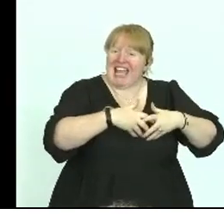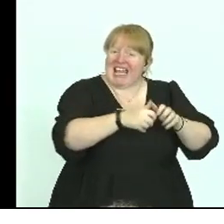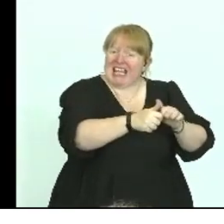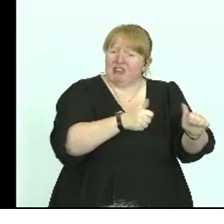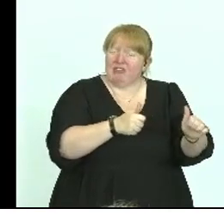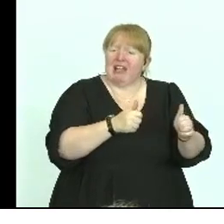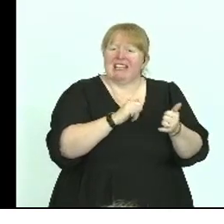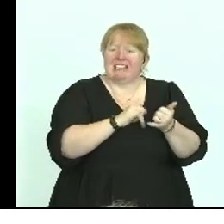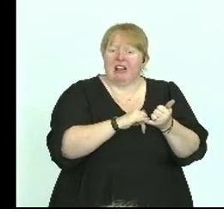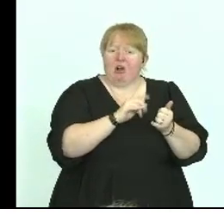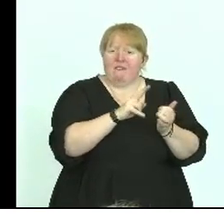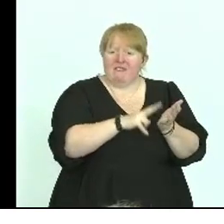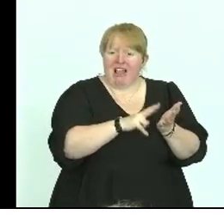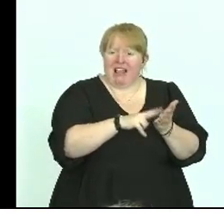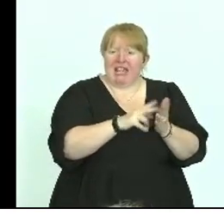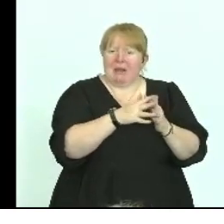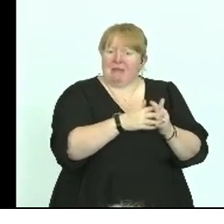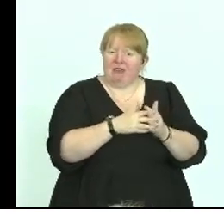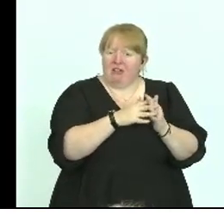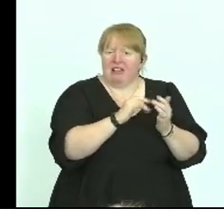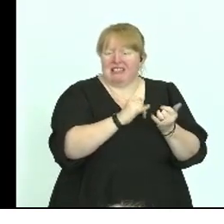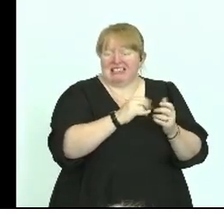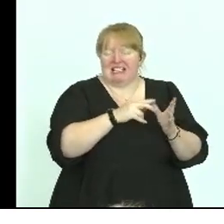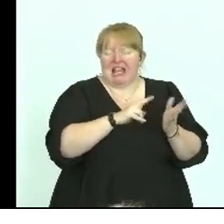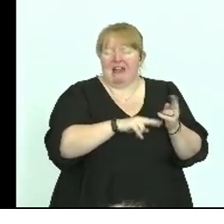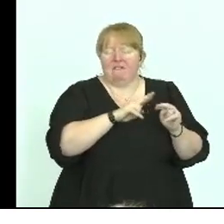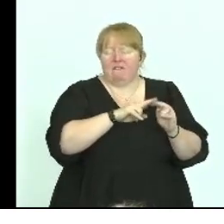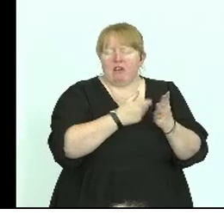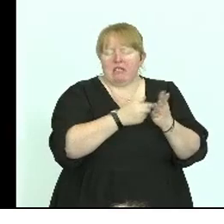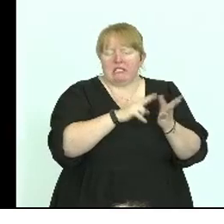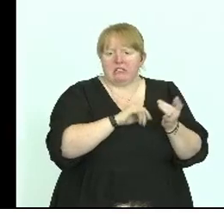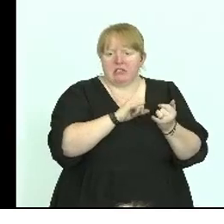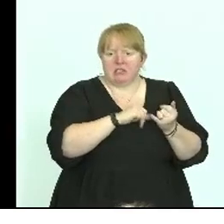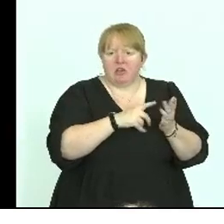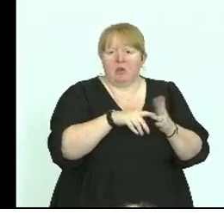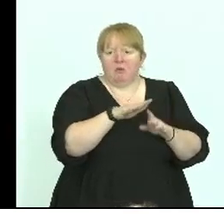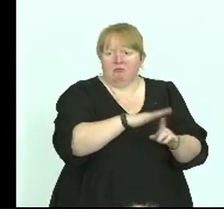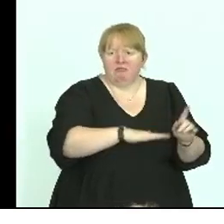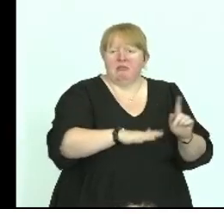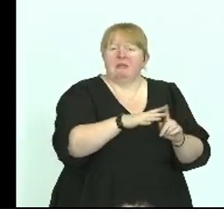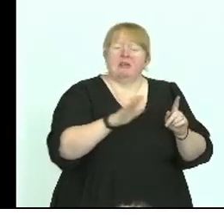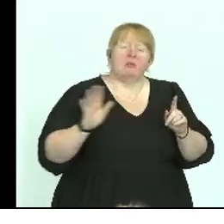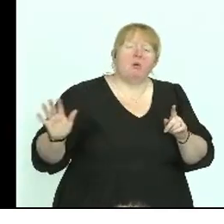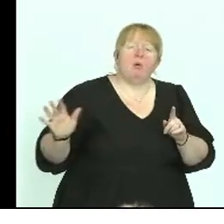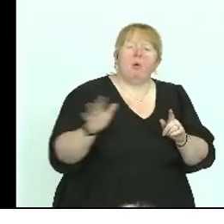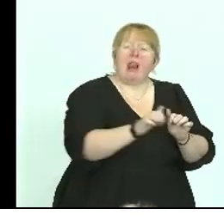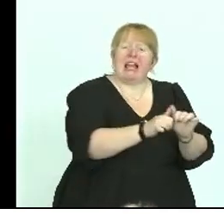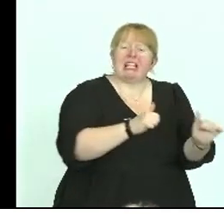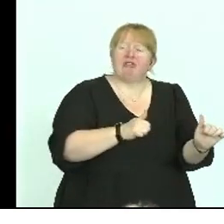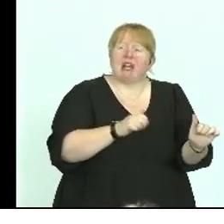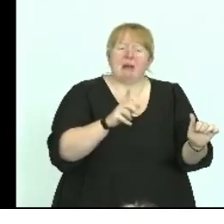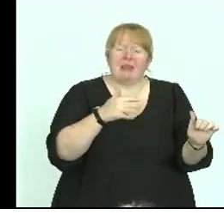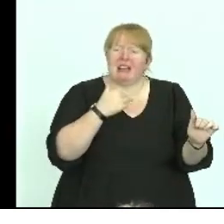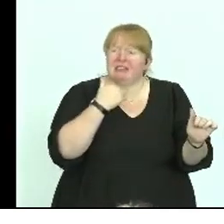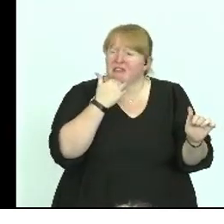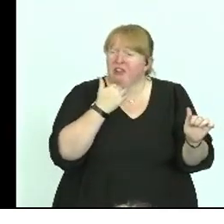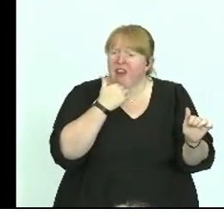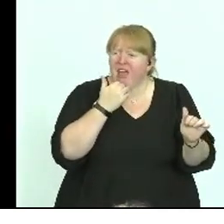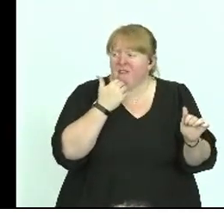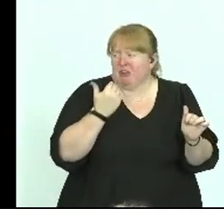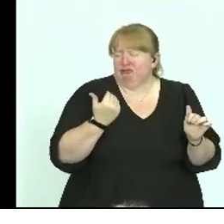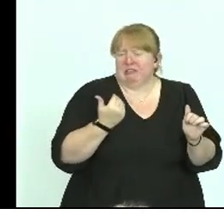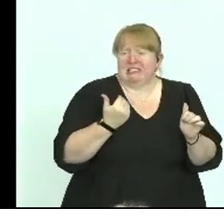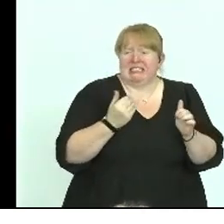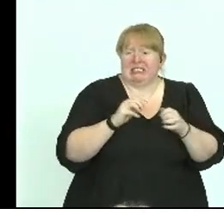in Silicon Valley, in the US, but really it includes all industry. But industry can't find enough recent graduates